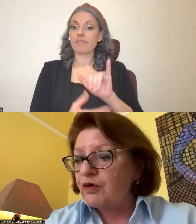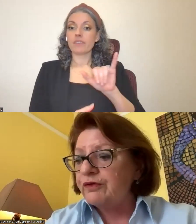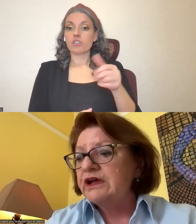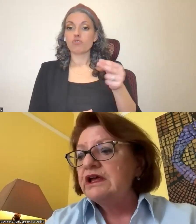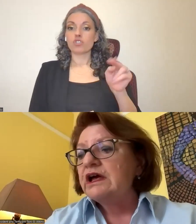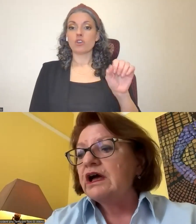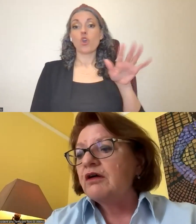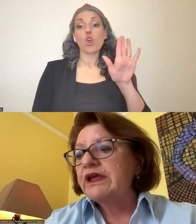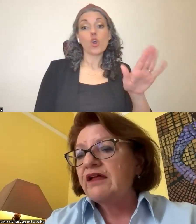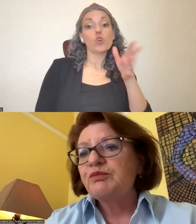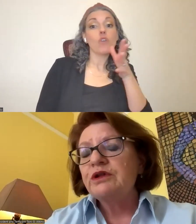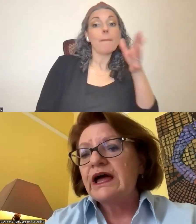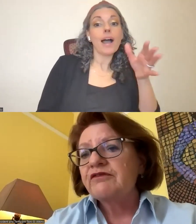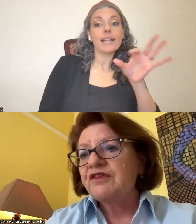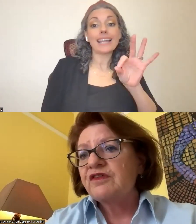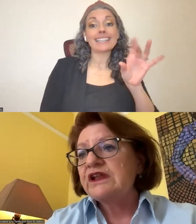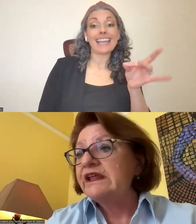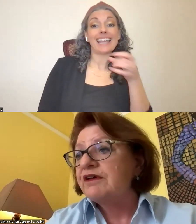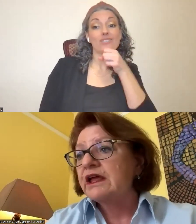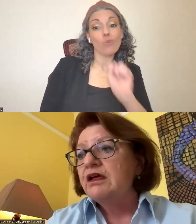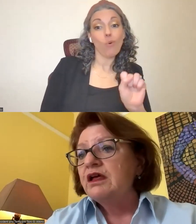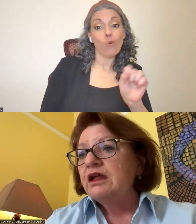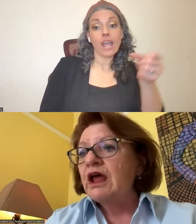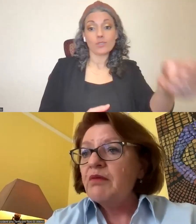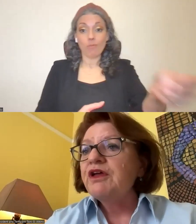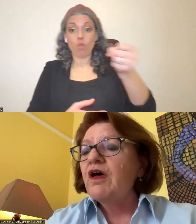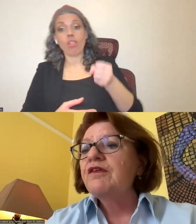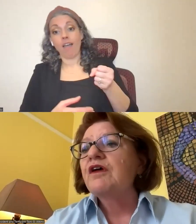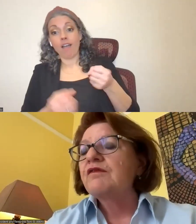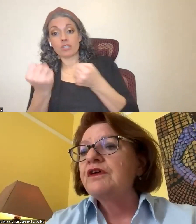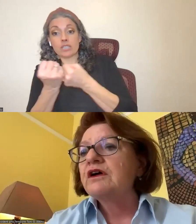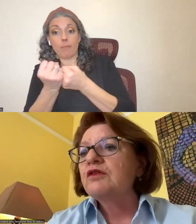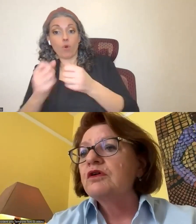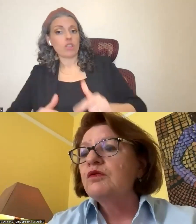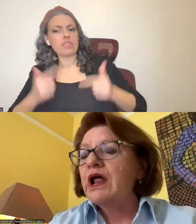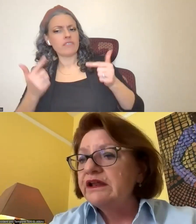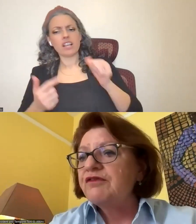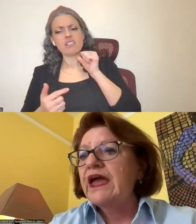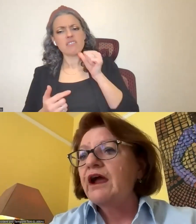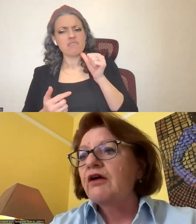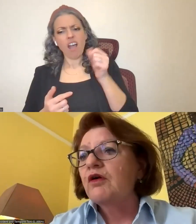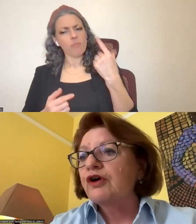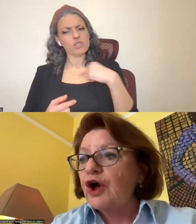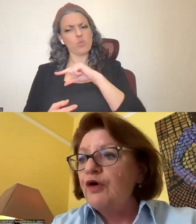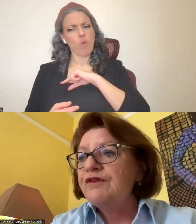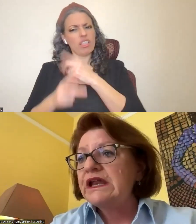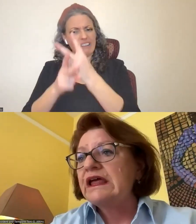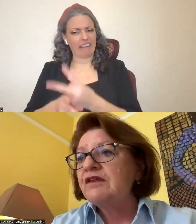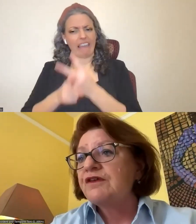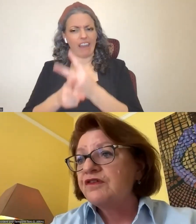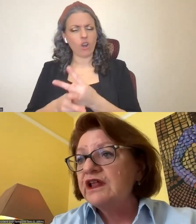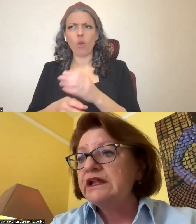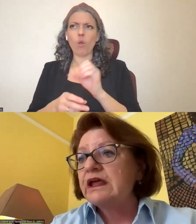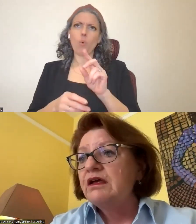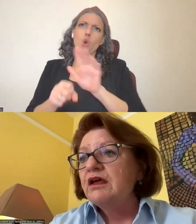years old, we had to pull out of assisted living, not because of the quality of care or COVID in